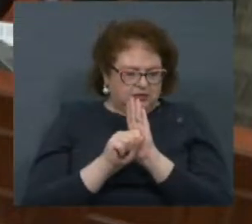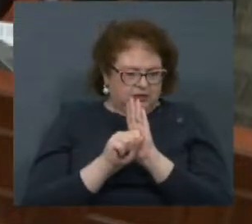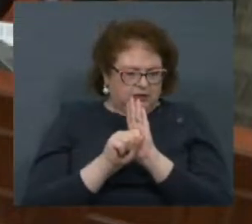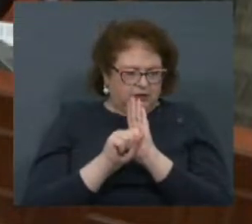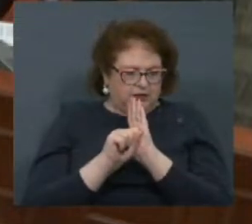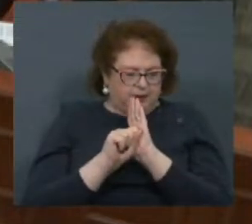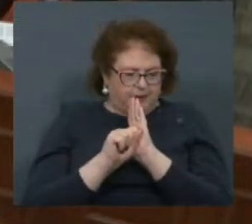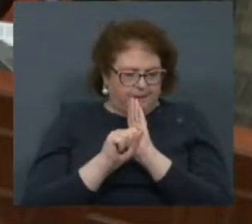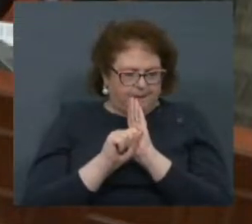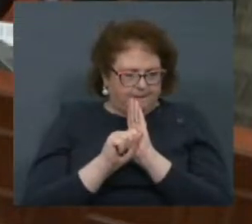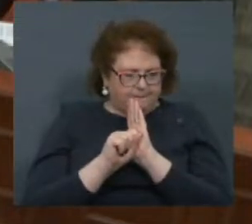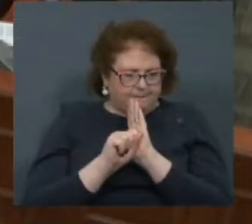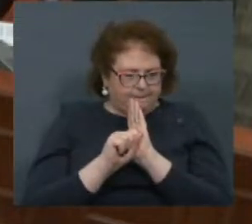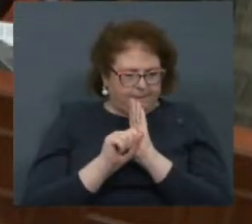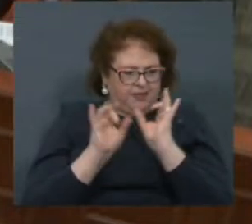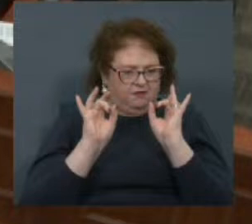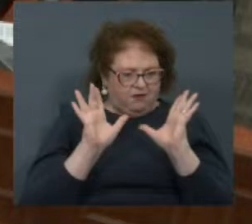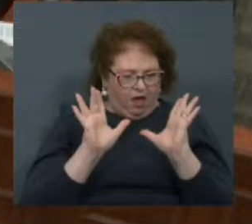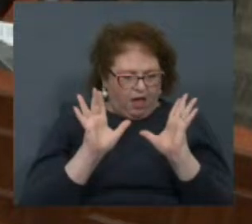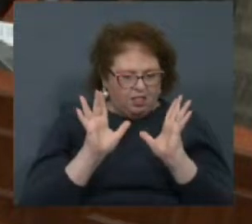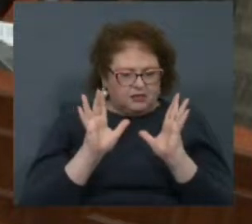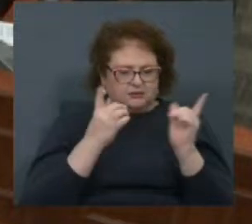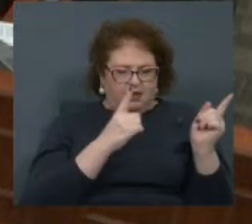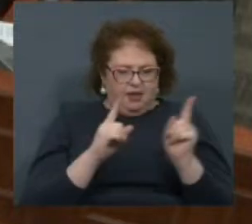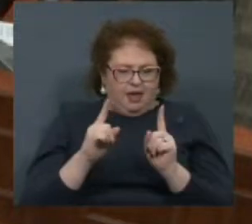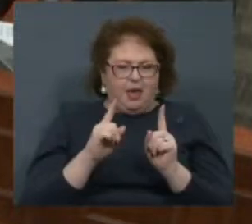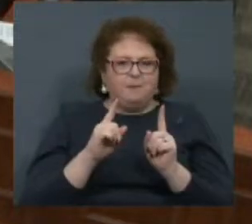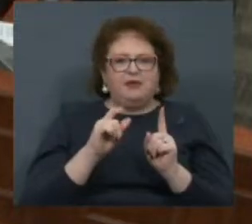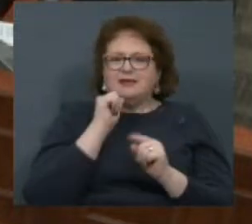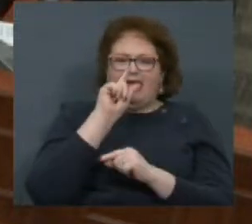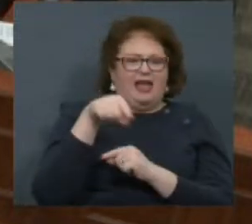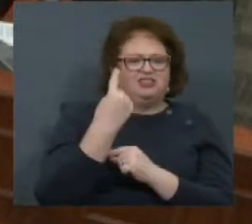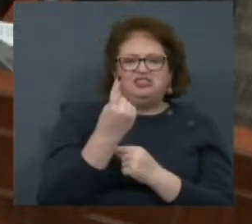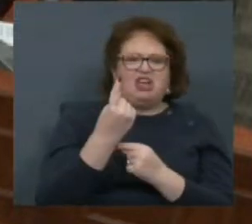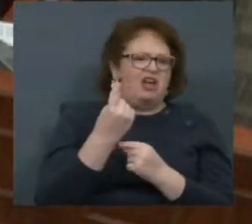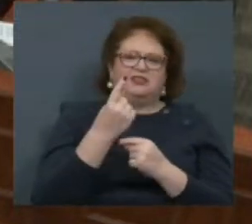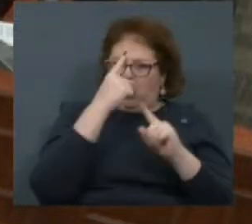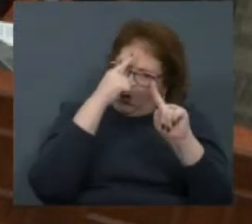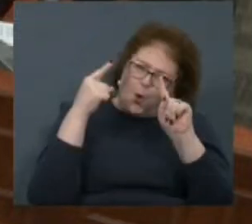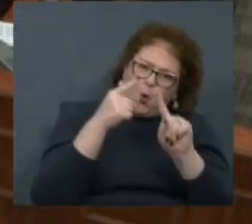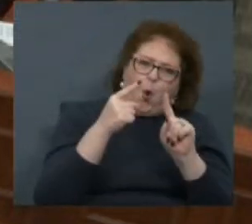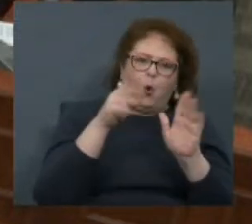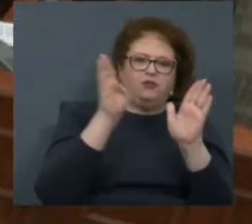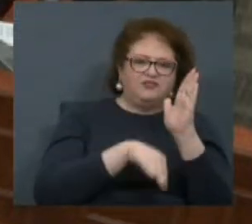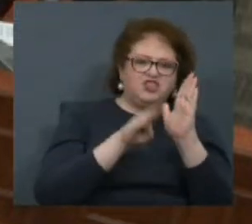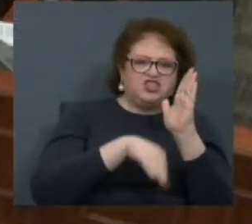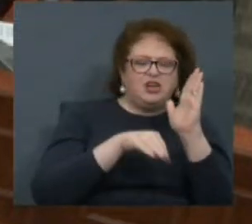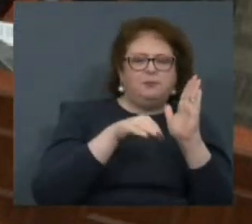encourage. Not just to get cheap labor for Walmart and Wendy's, right?